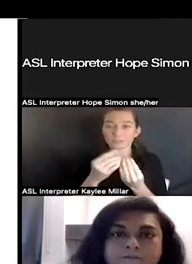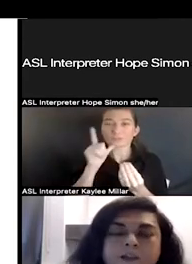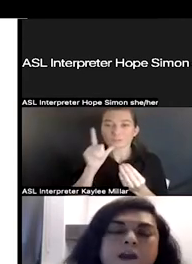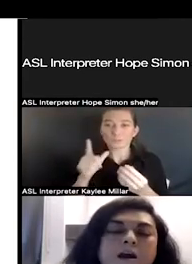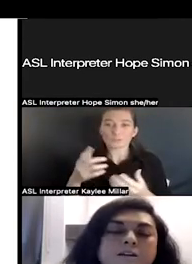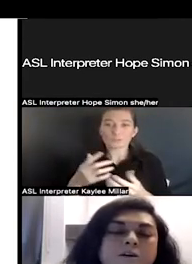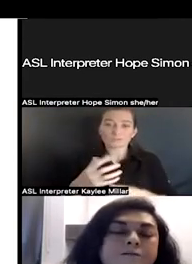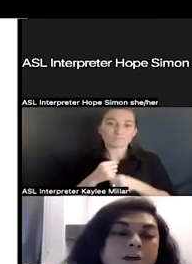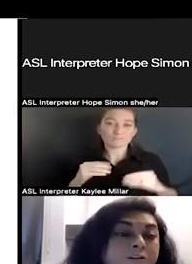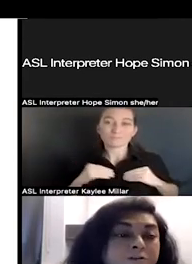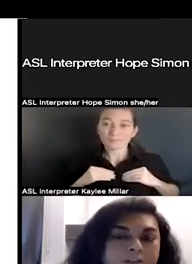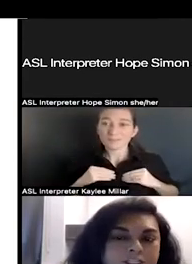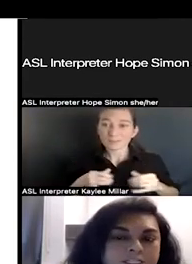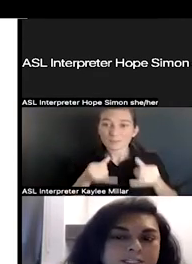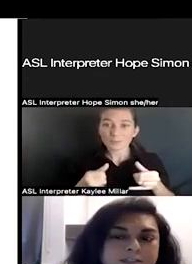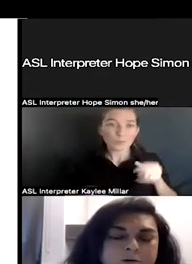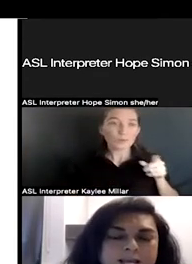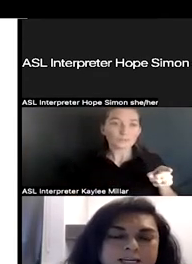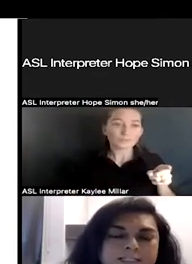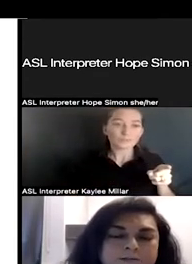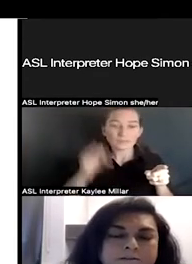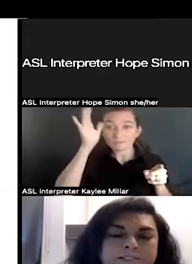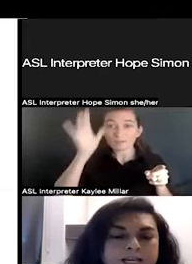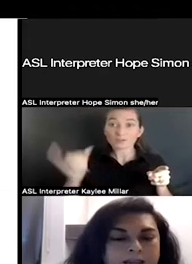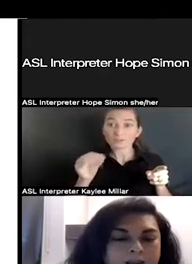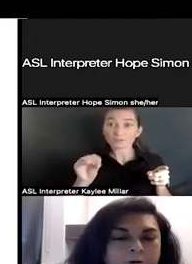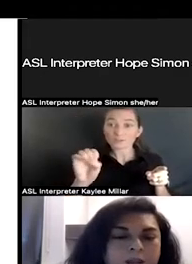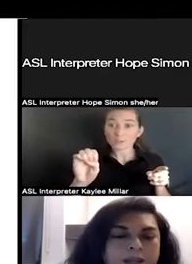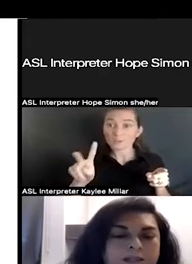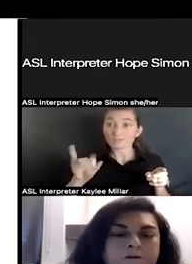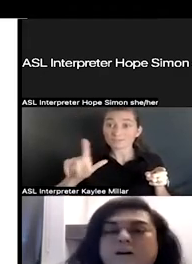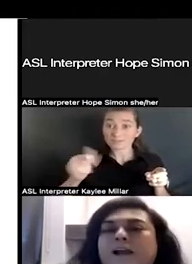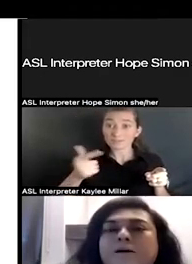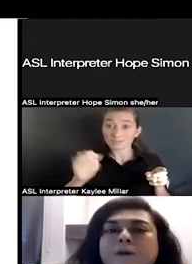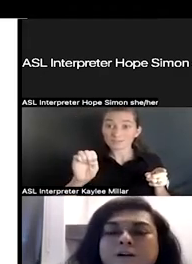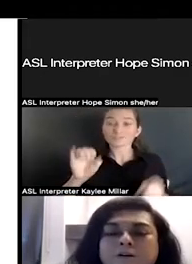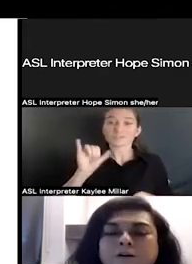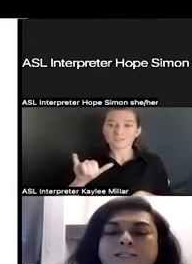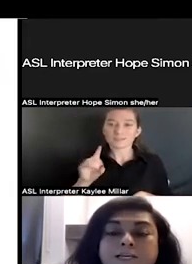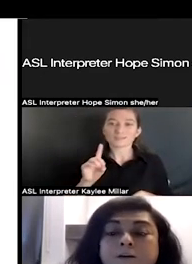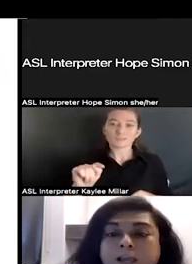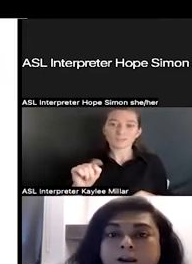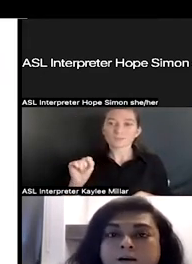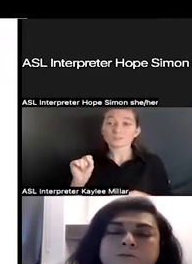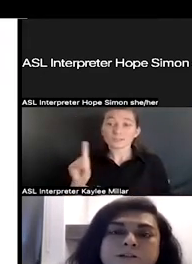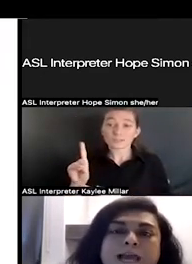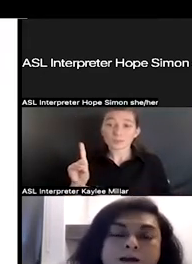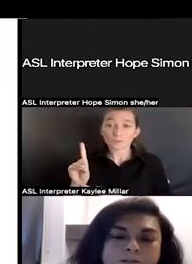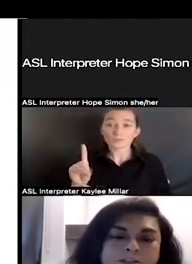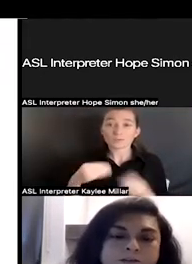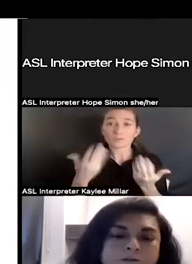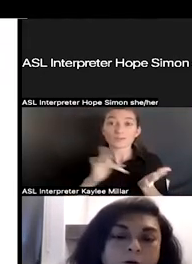Healthcare. So Father Joe's Villages is located in downtown San Diego, and they provide medical and dental care as well